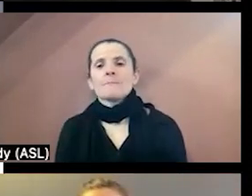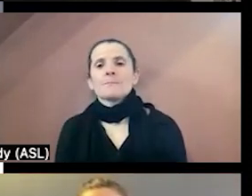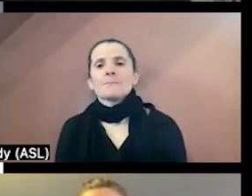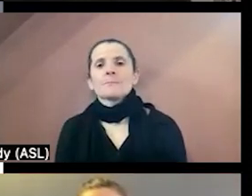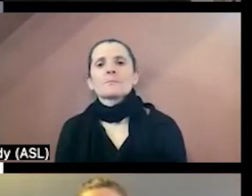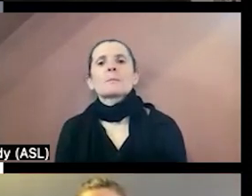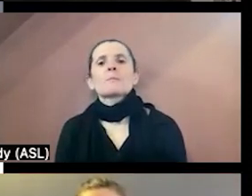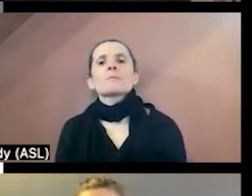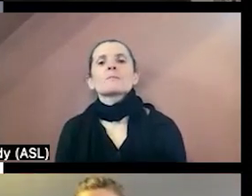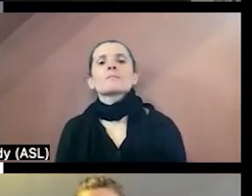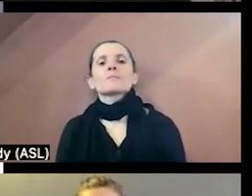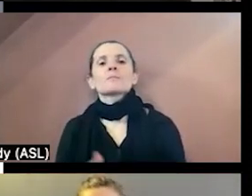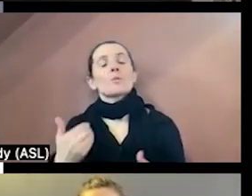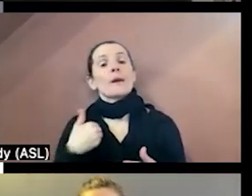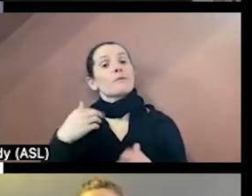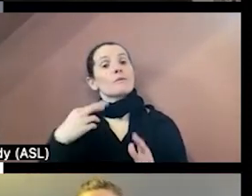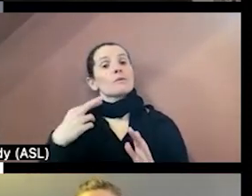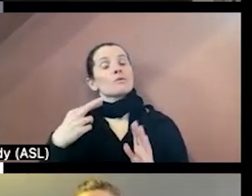generally ignored.